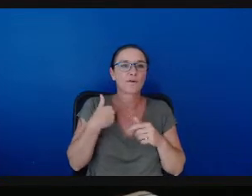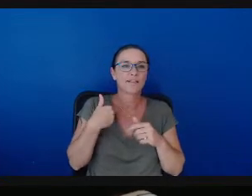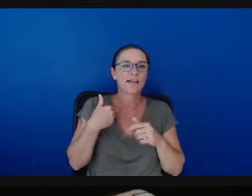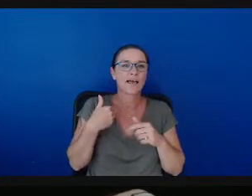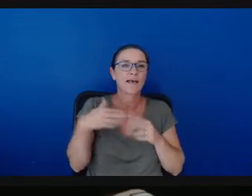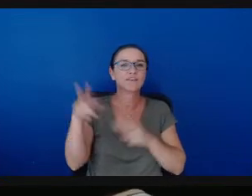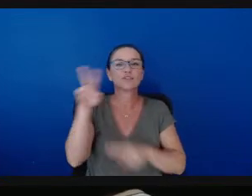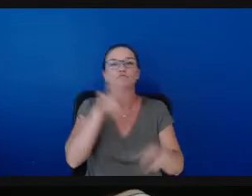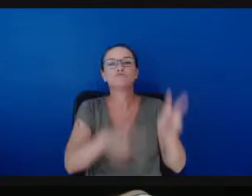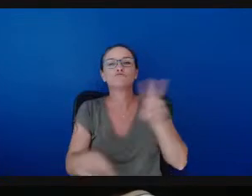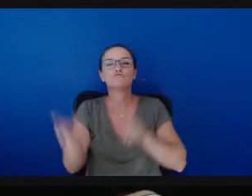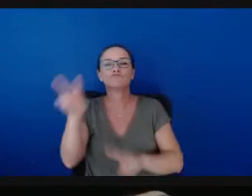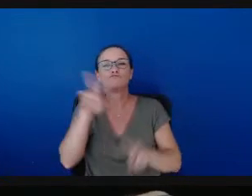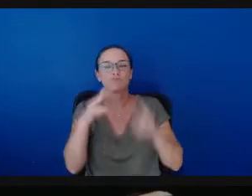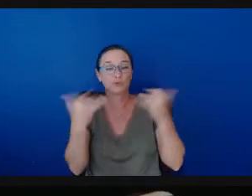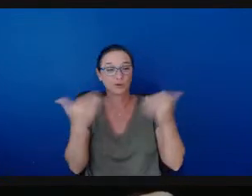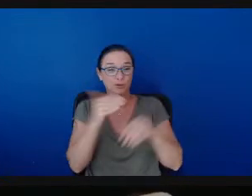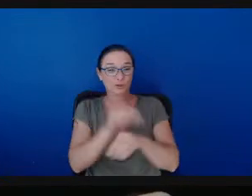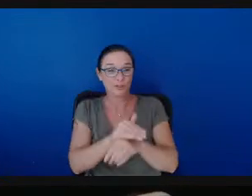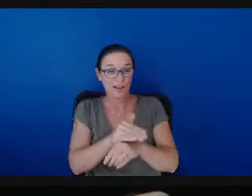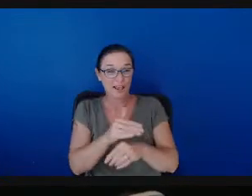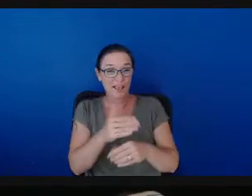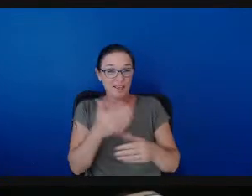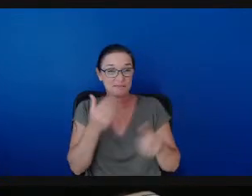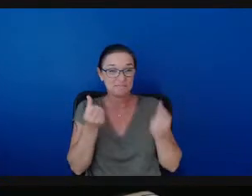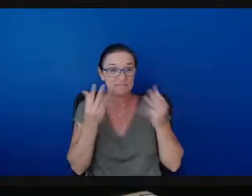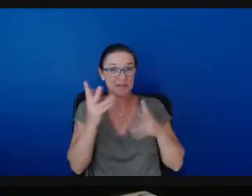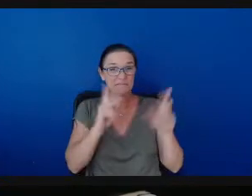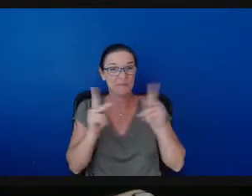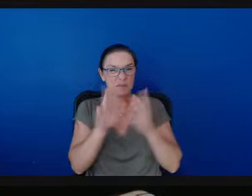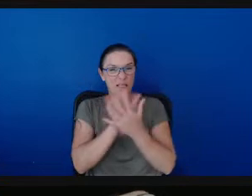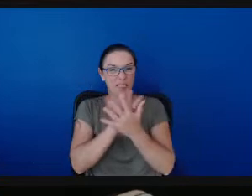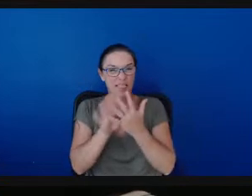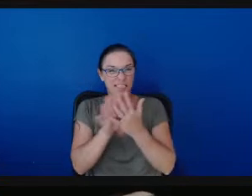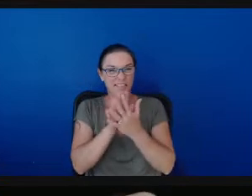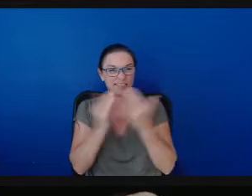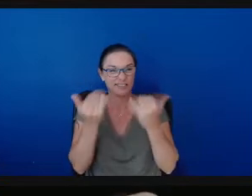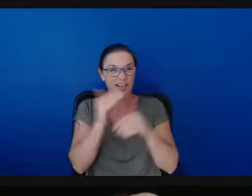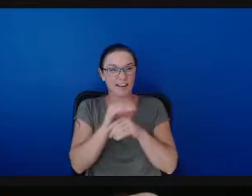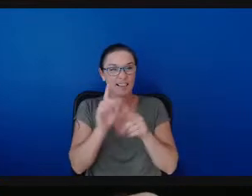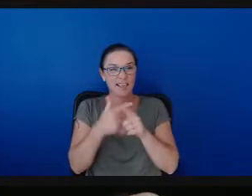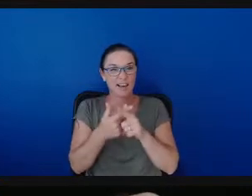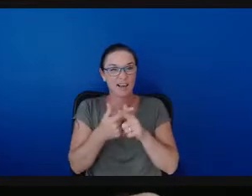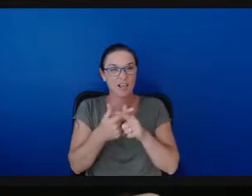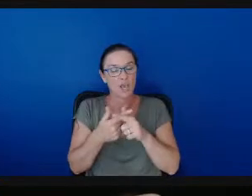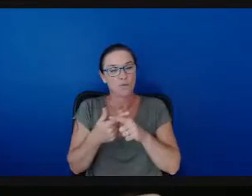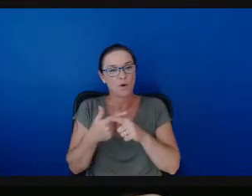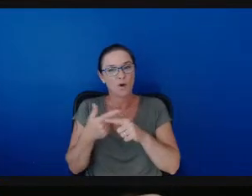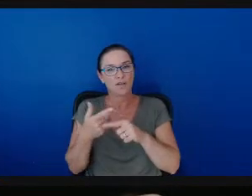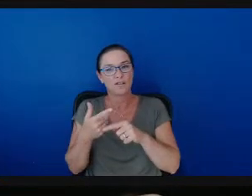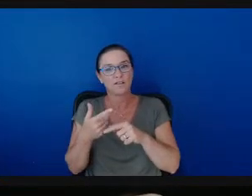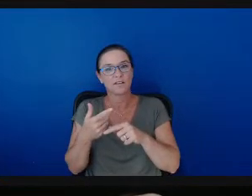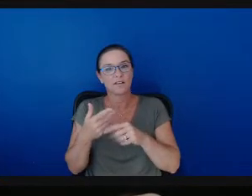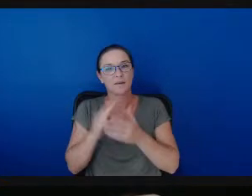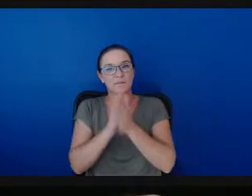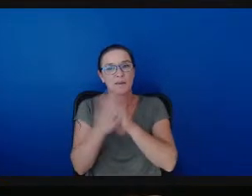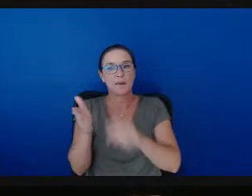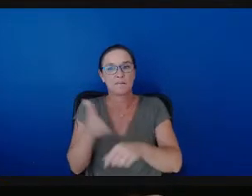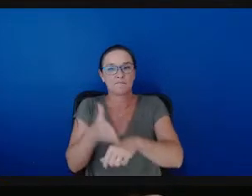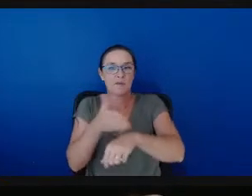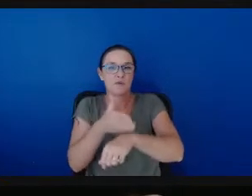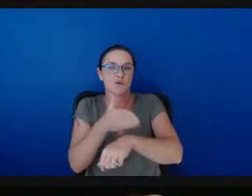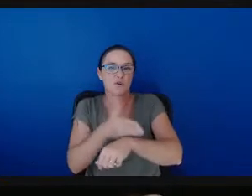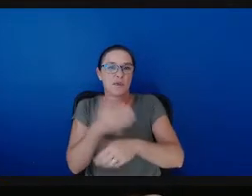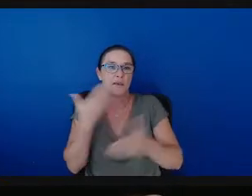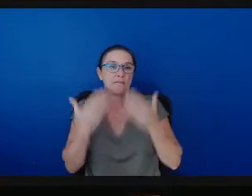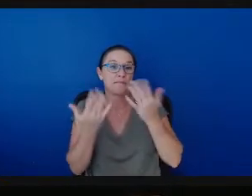tonight. Probably traffic is already packed up there, and it'll probably get better once it gets a little bit later. So if you are going to go up there tonight,